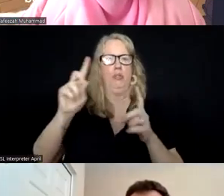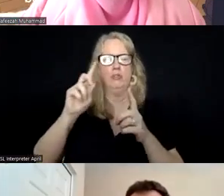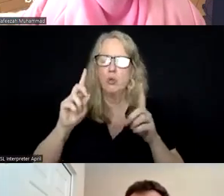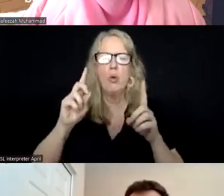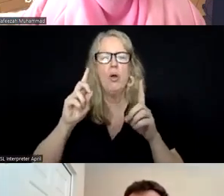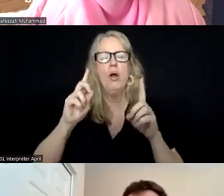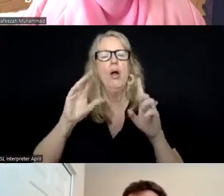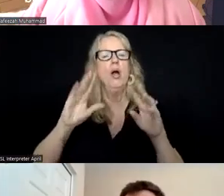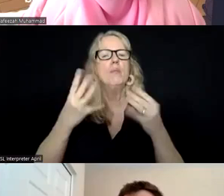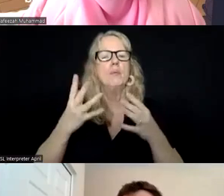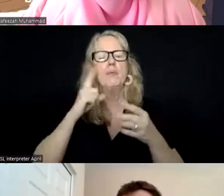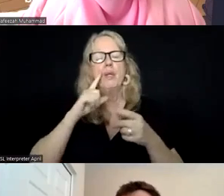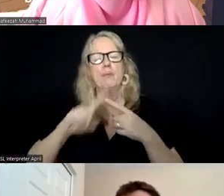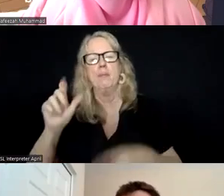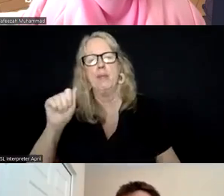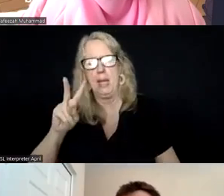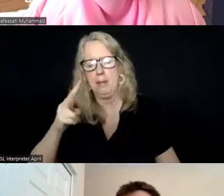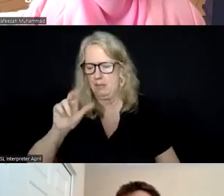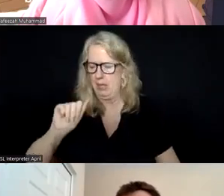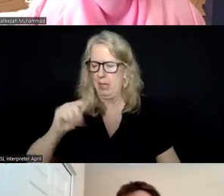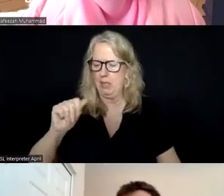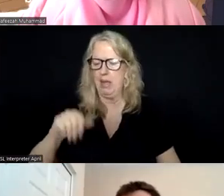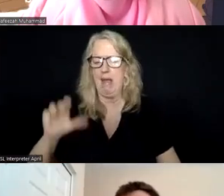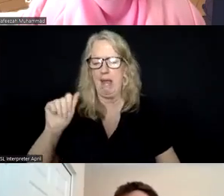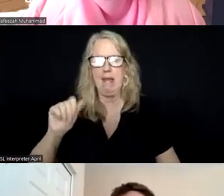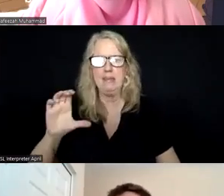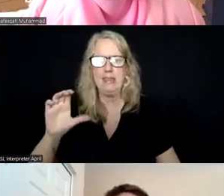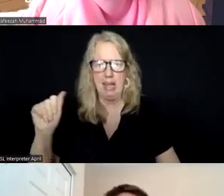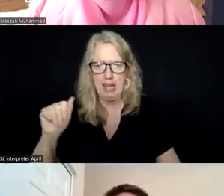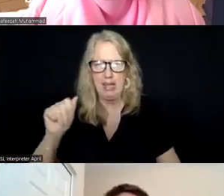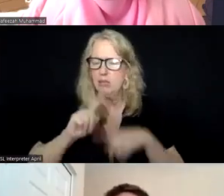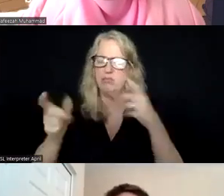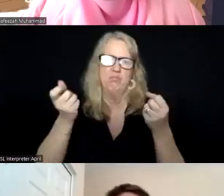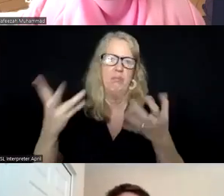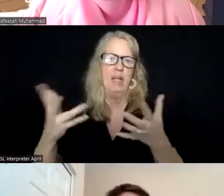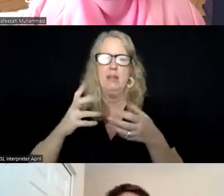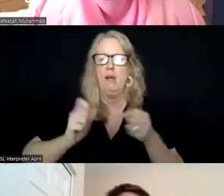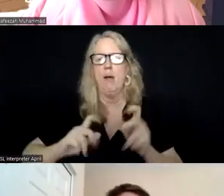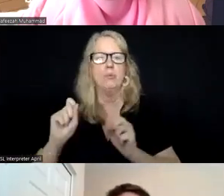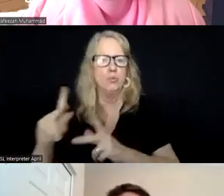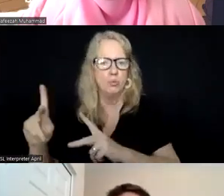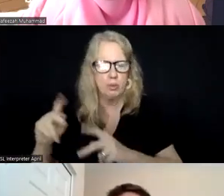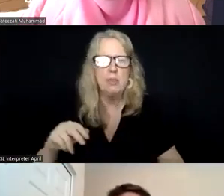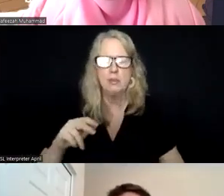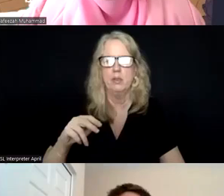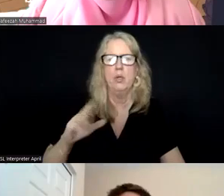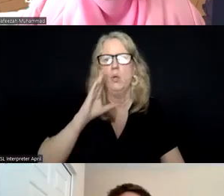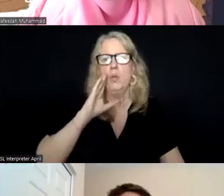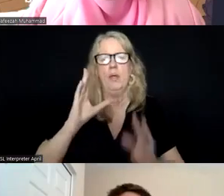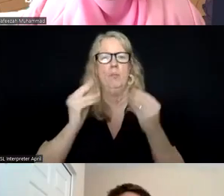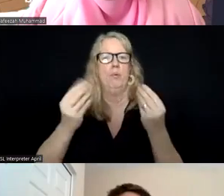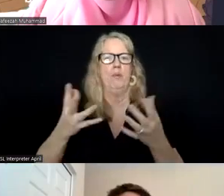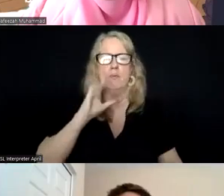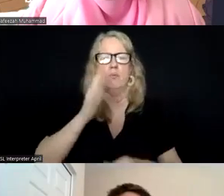also pending approval from the APA and ACA as well. And there are countless opportunities that are provided